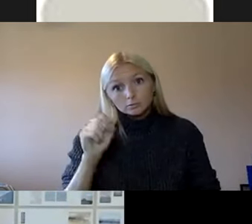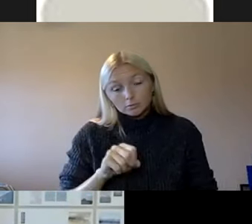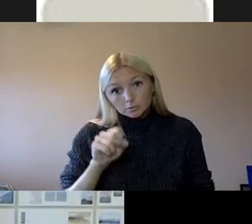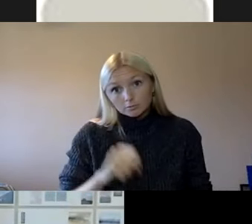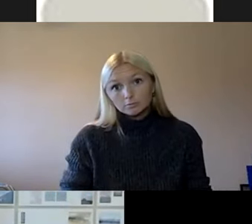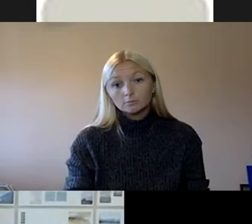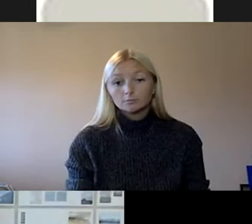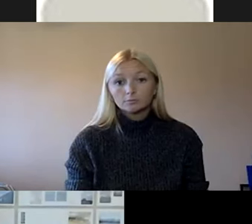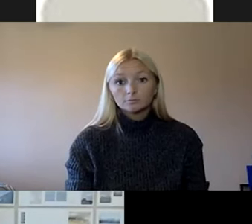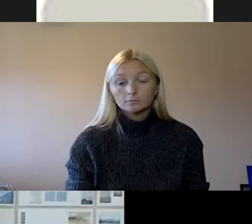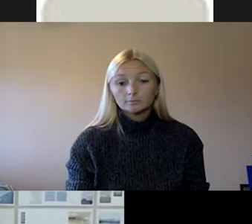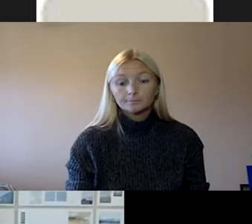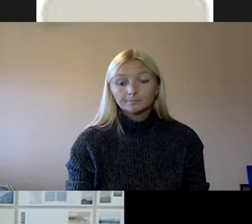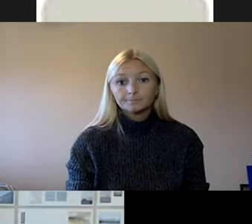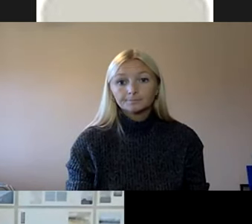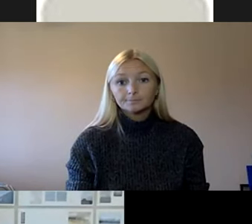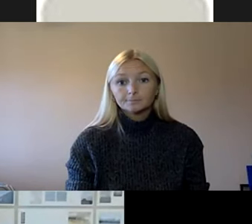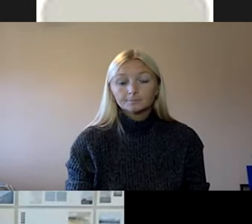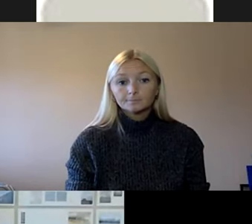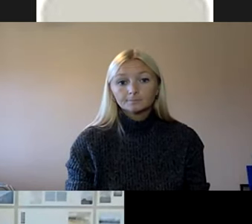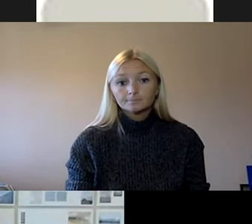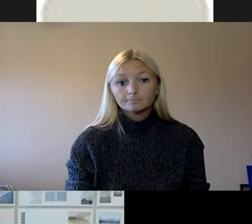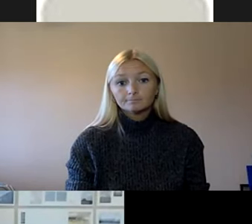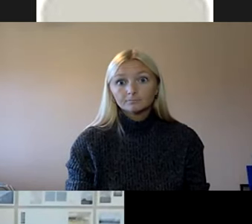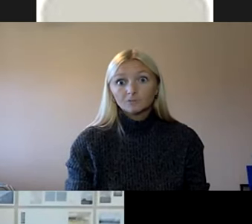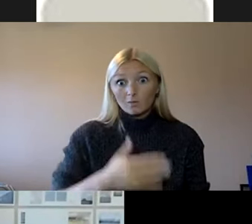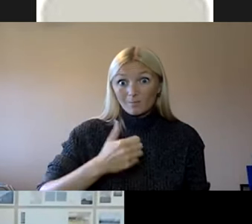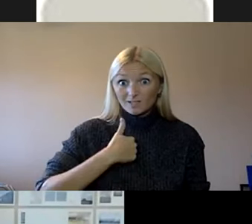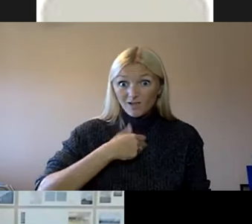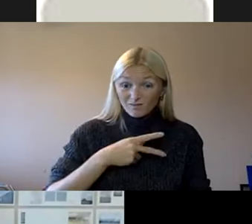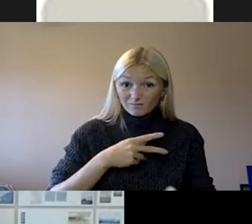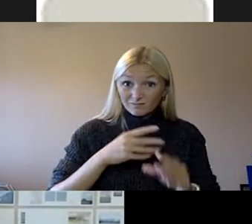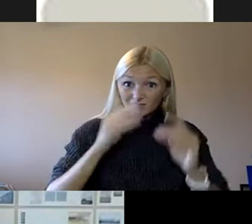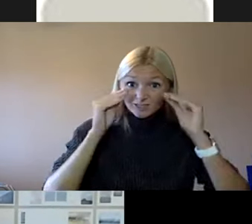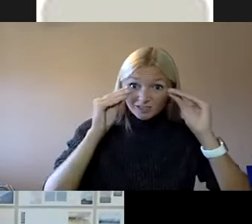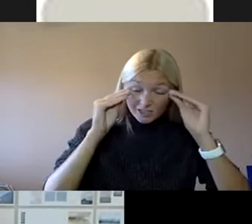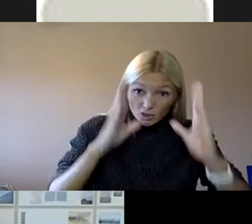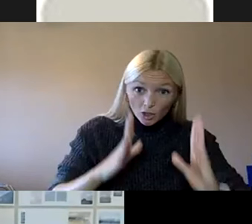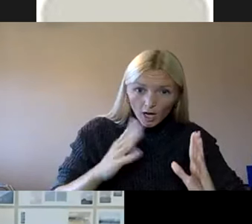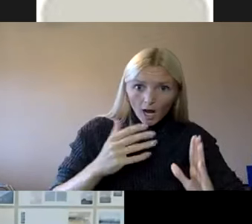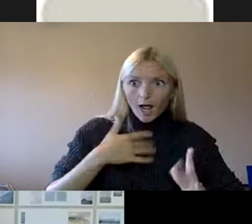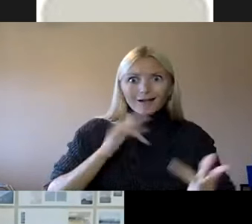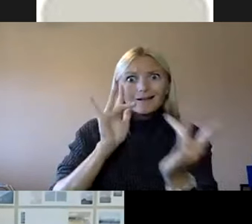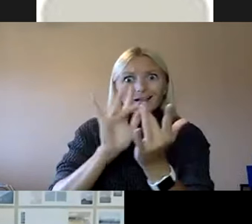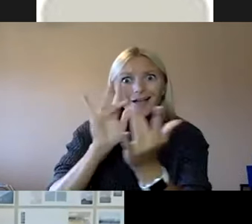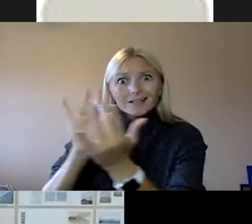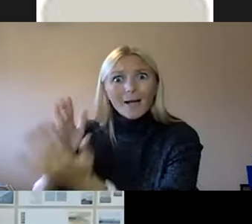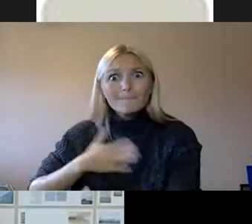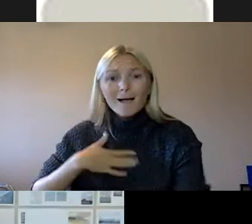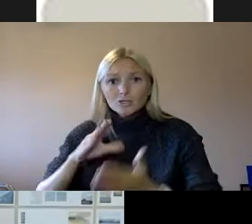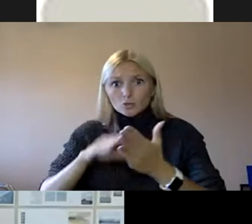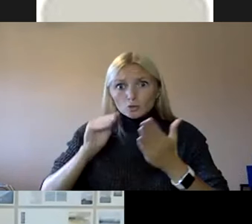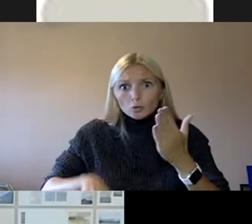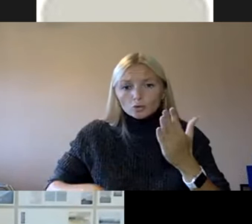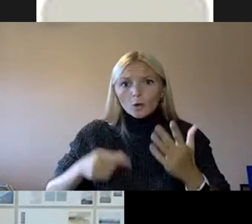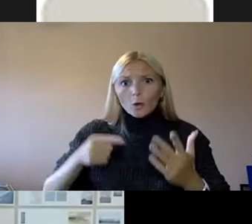university, professor, I immediately got in touch with my students. And we met